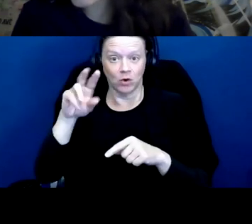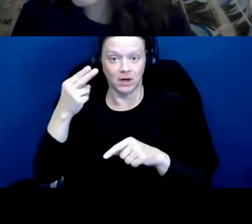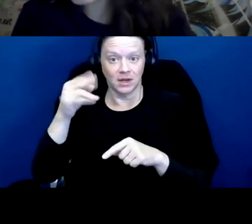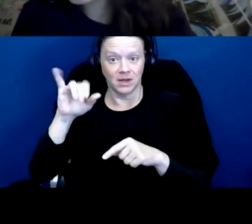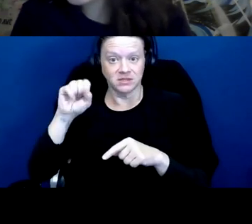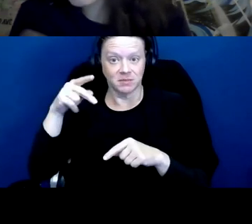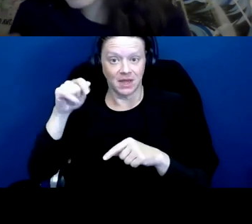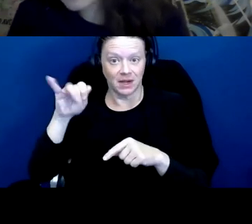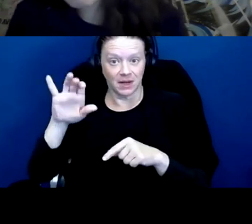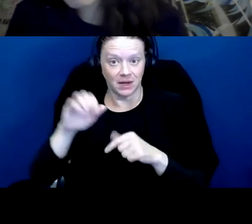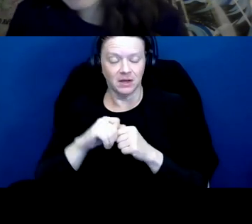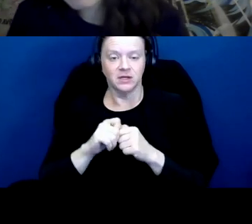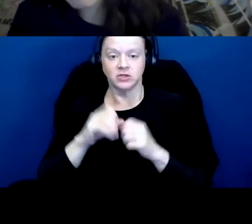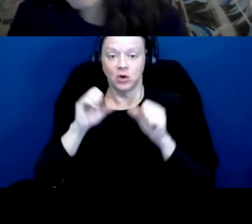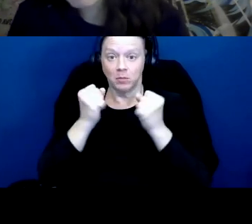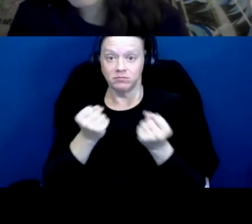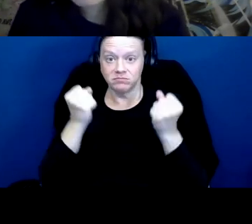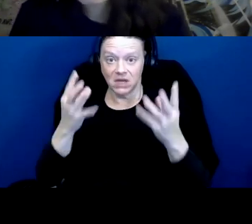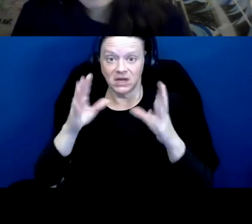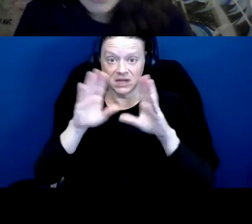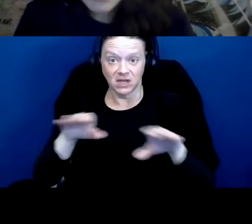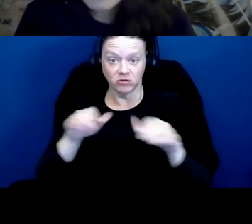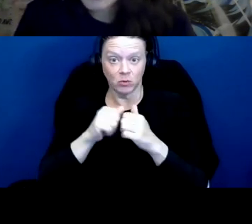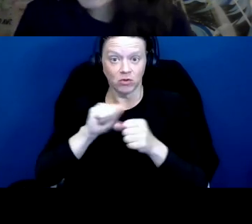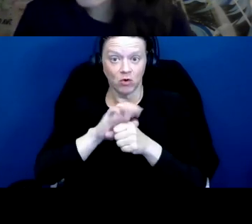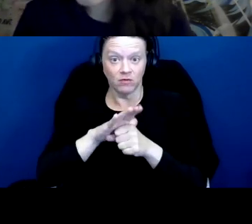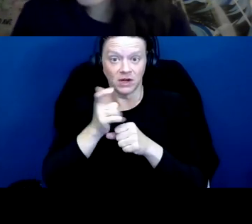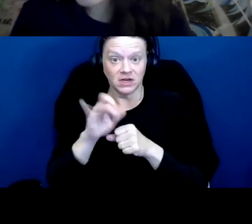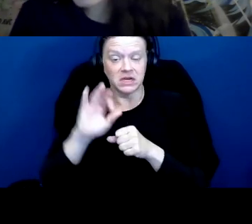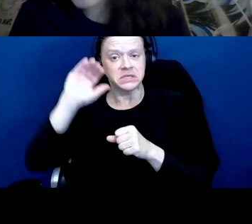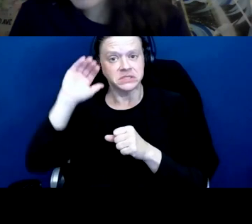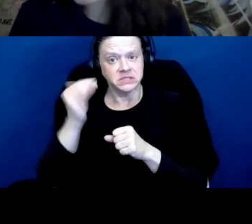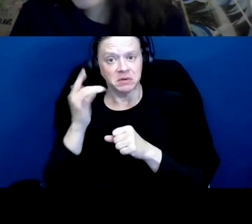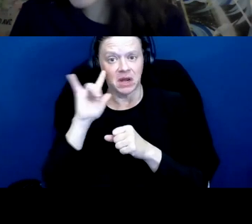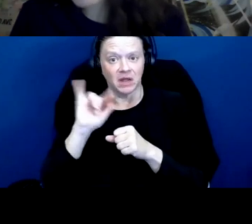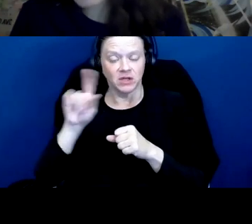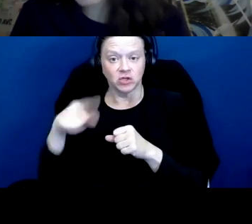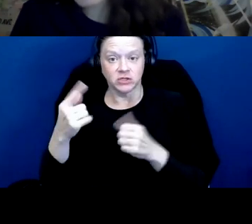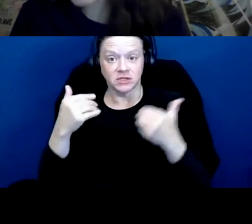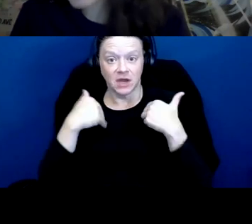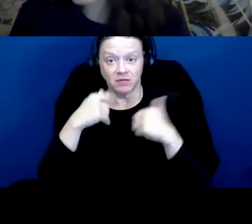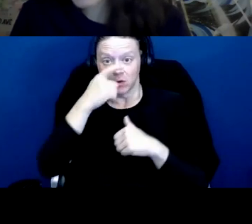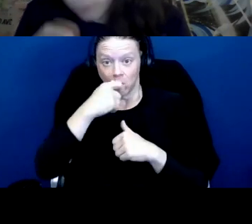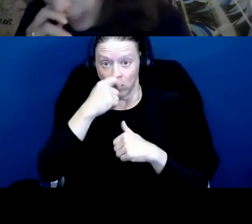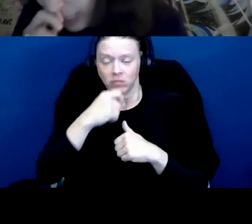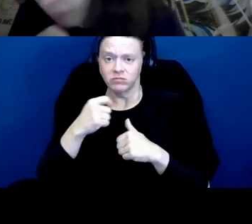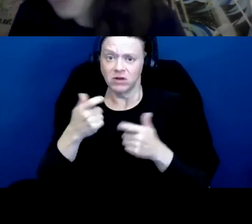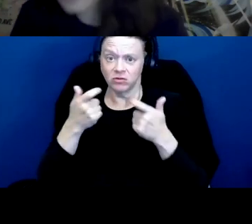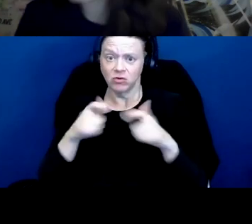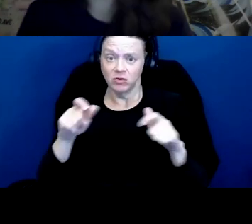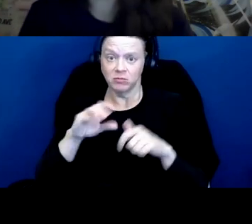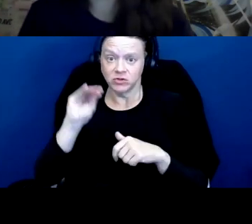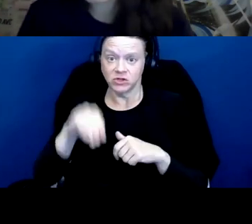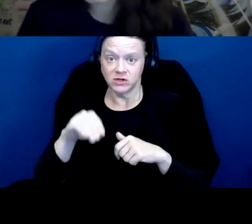with COVID seem to just have a cold, there is a good percentage of kids who do get sick. And there is this risk, if you